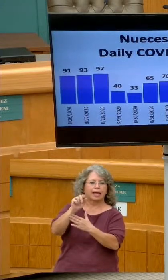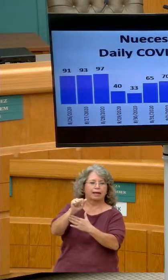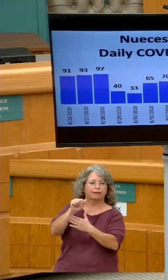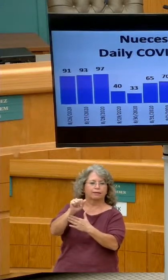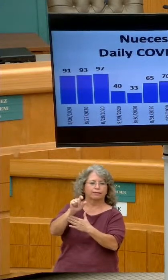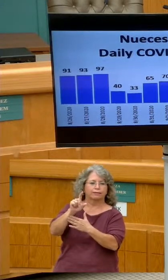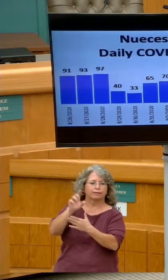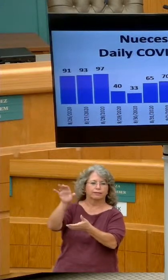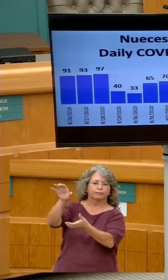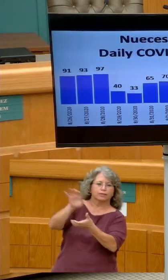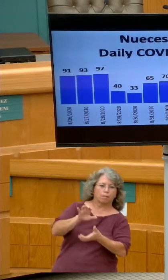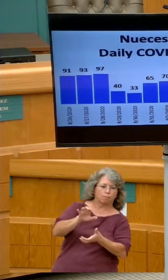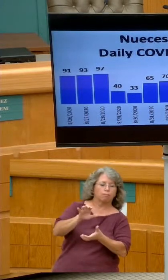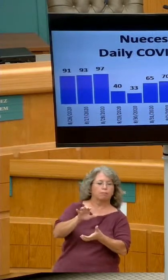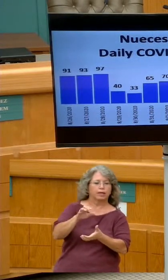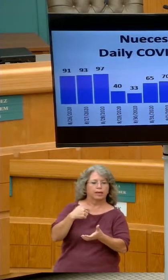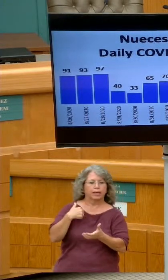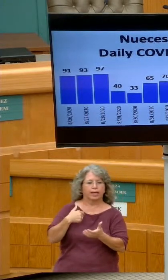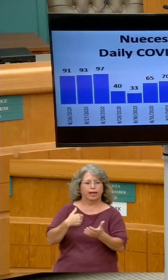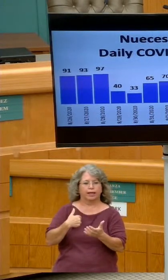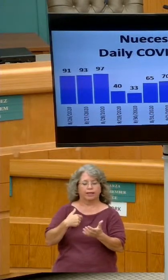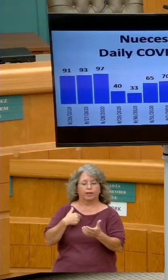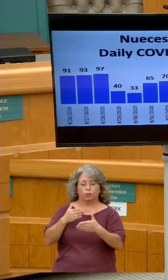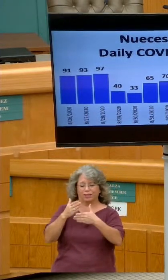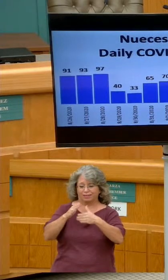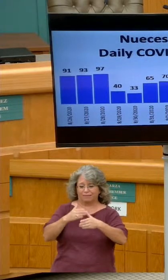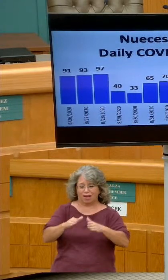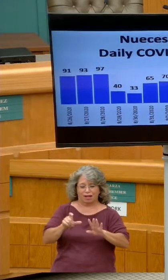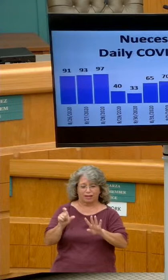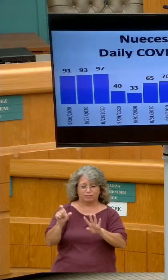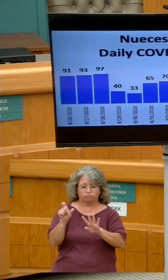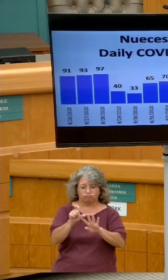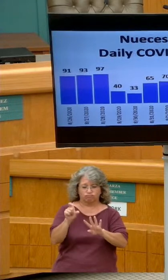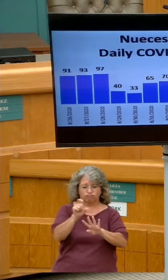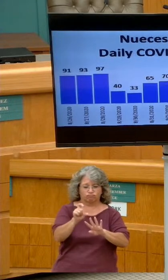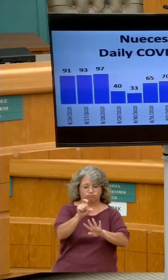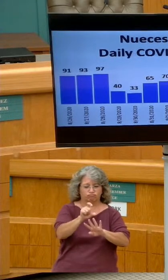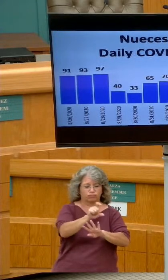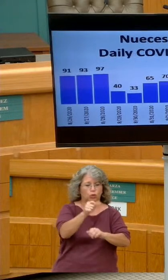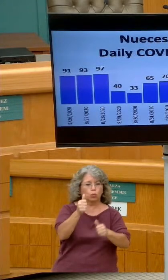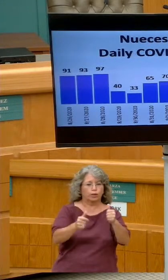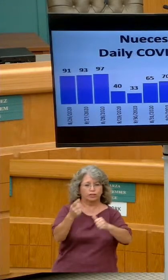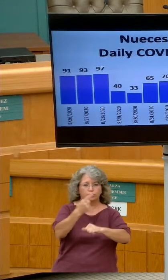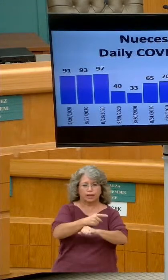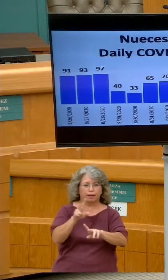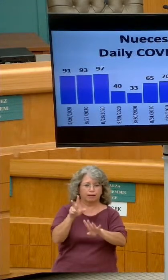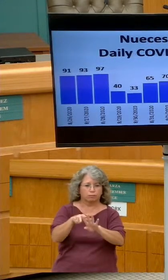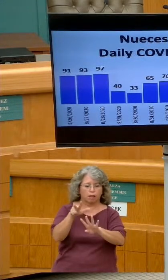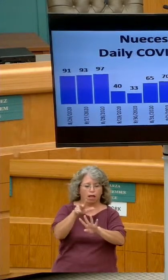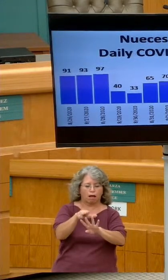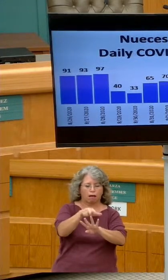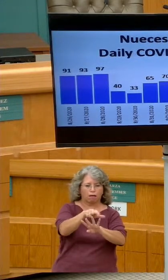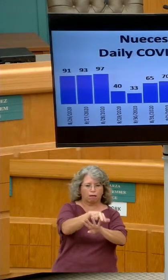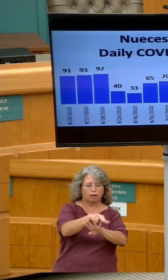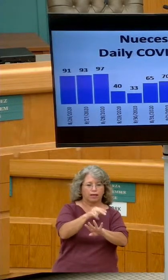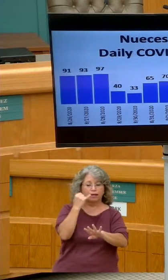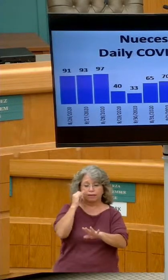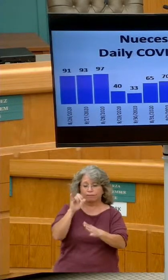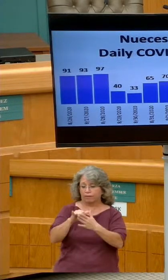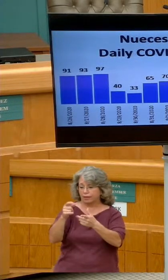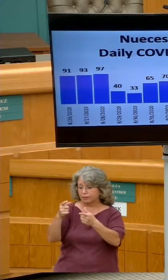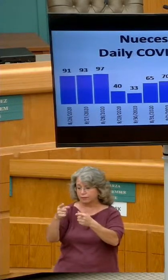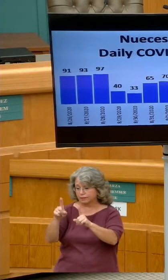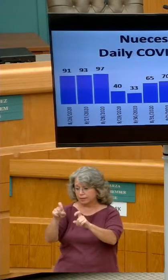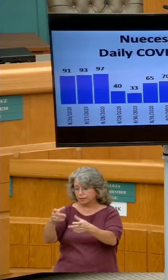those days, and then we scatter them out to actually where they actually go. So if the test was done in July, we put that with